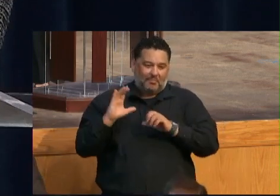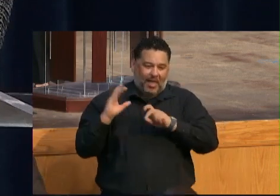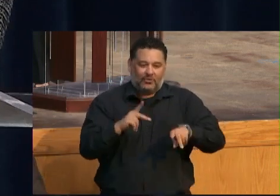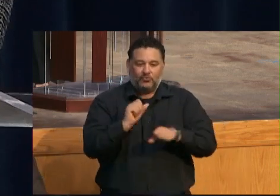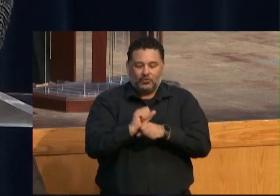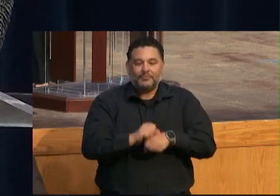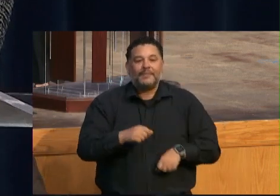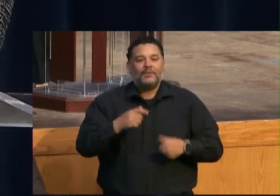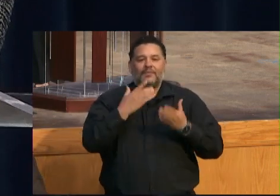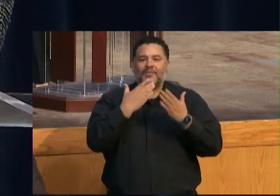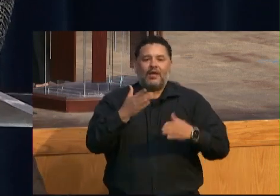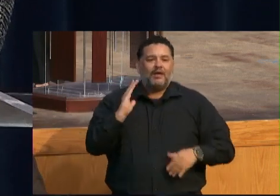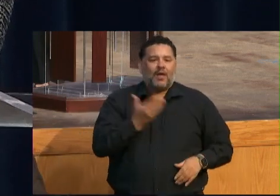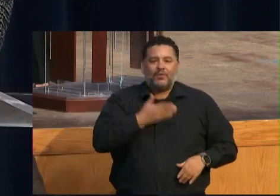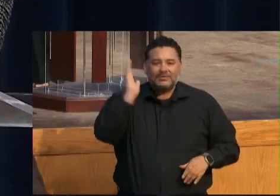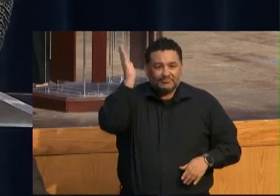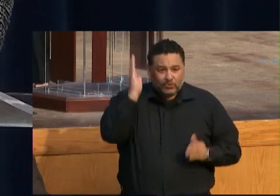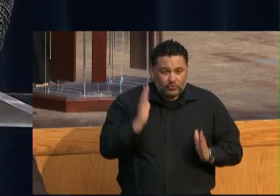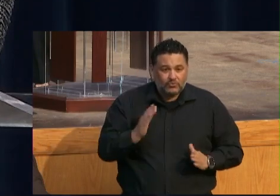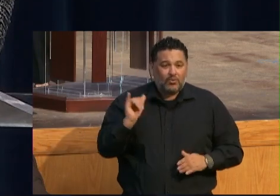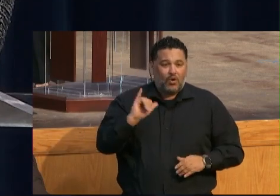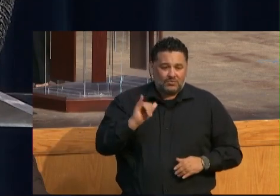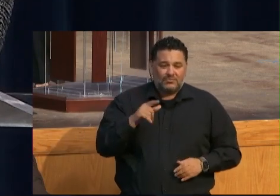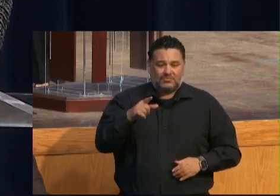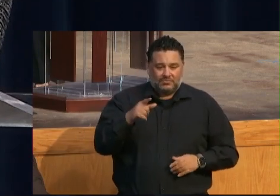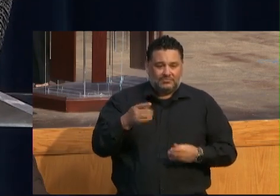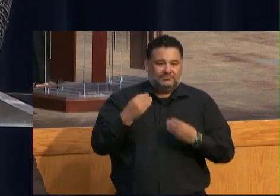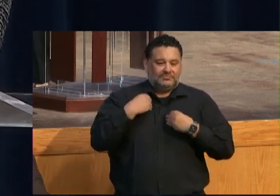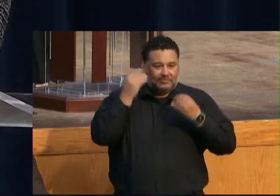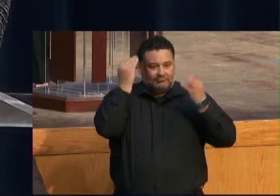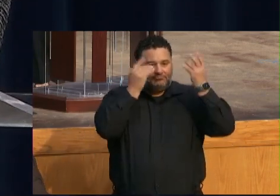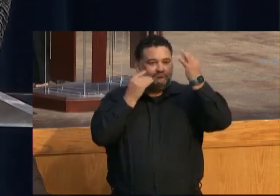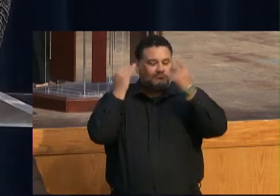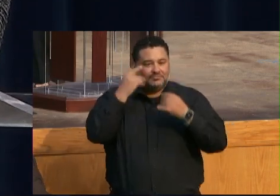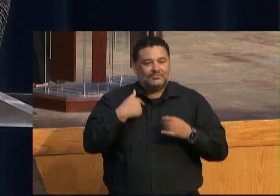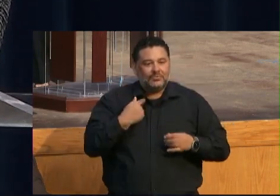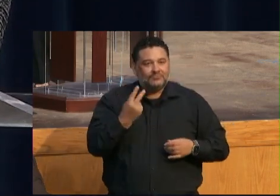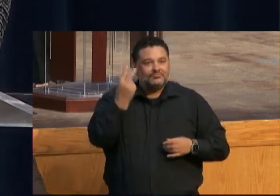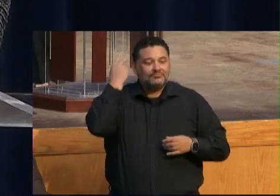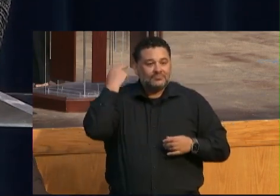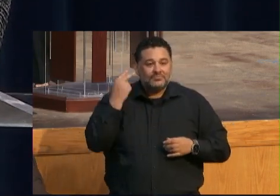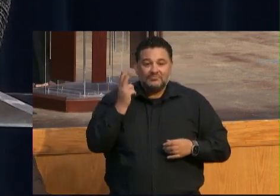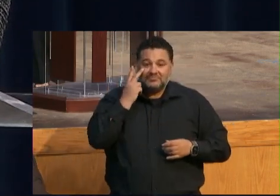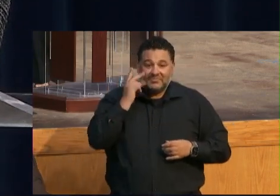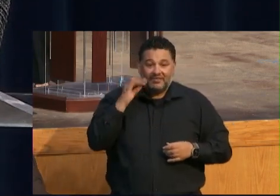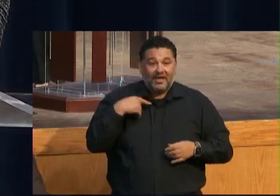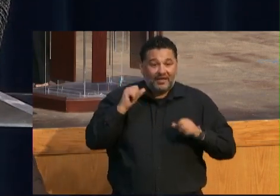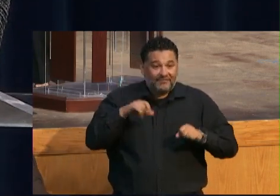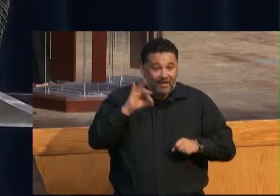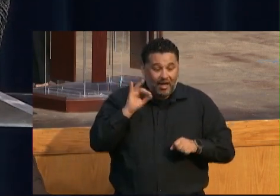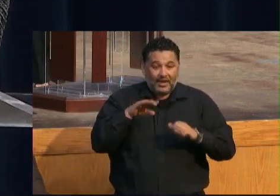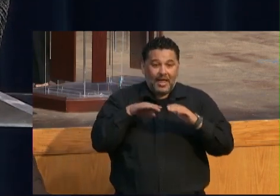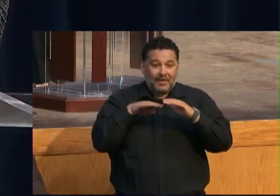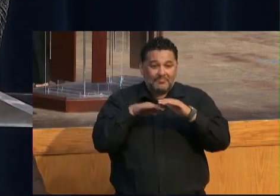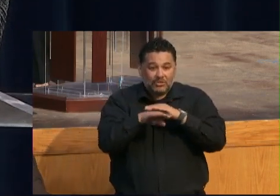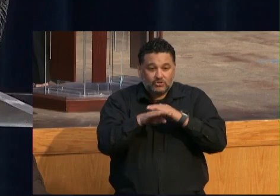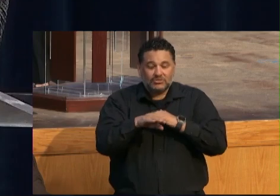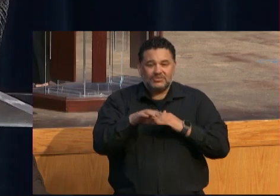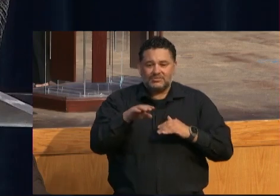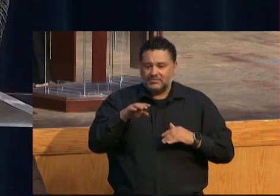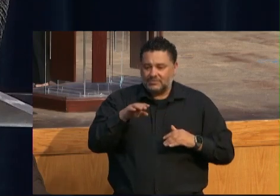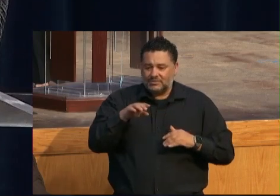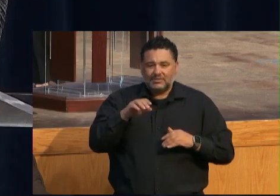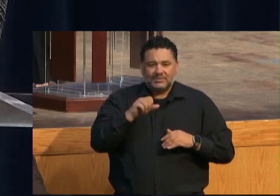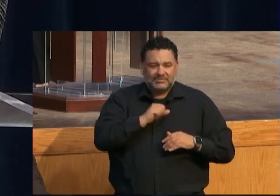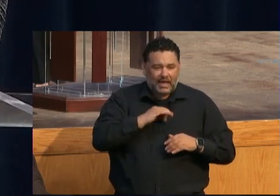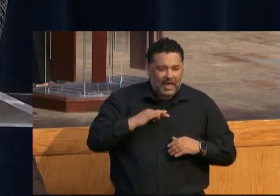speakers also. That was really thought-provoking. I was looking back and seeing if I could find admissions and records staff, because all I was thinking